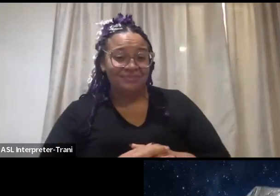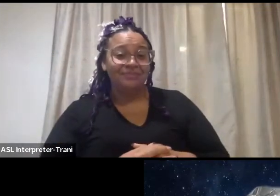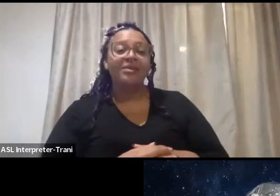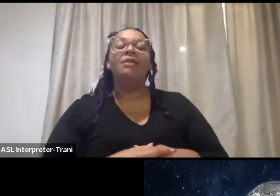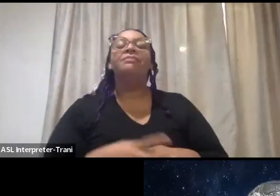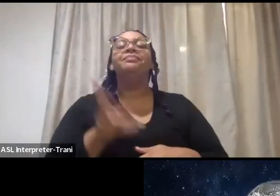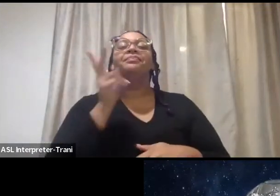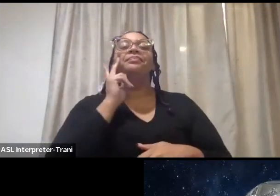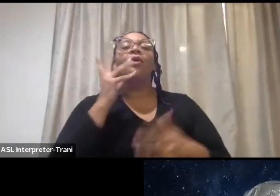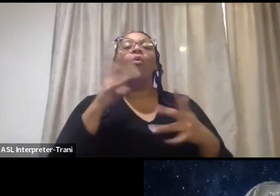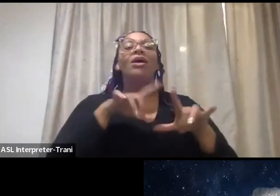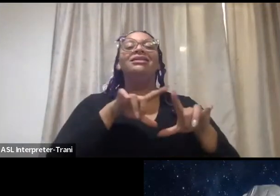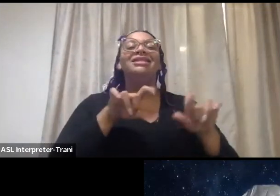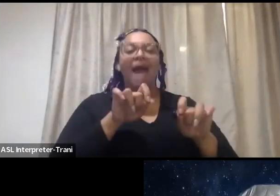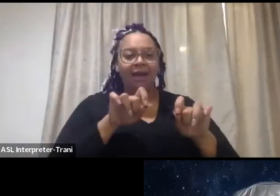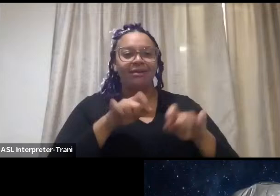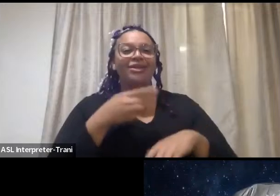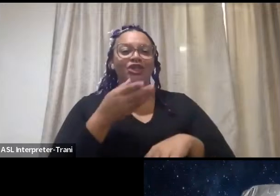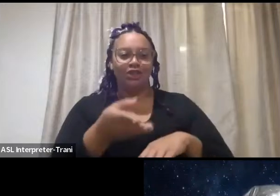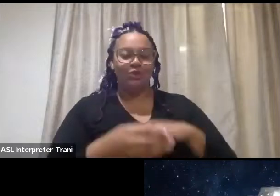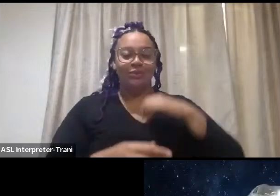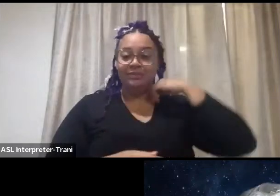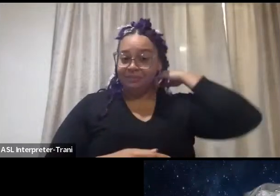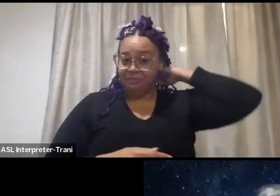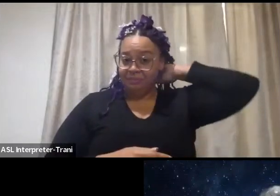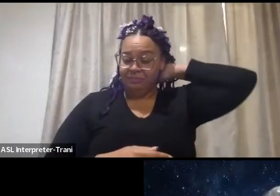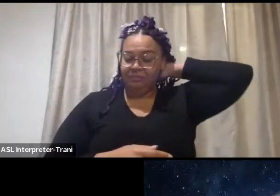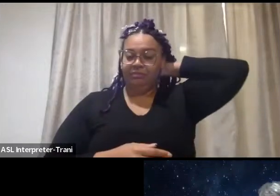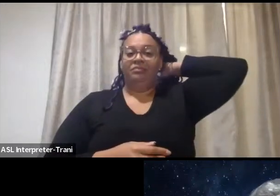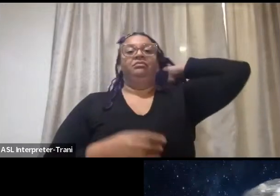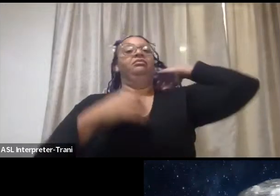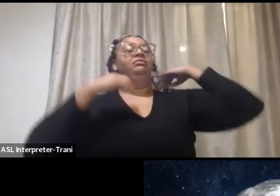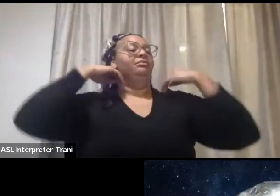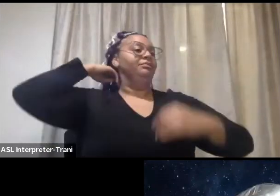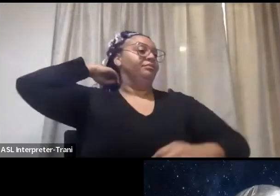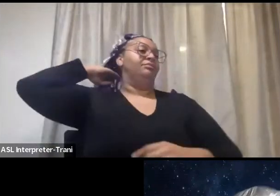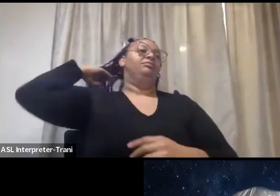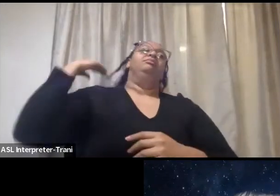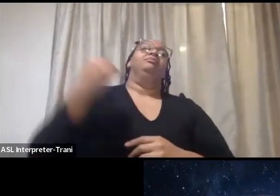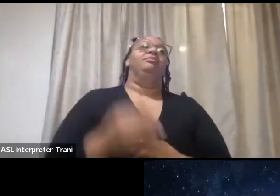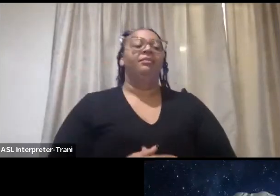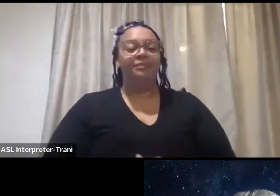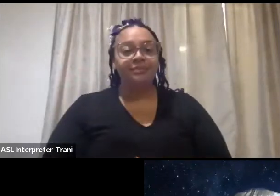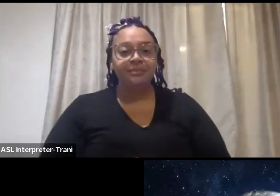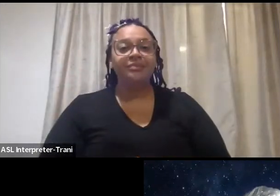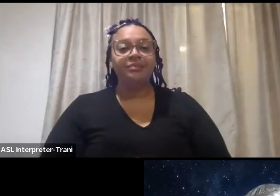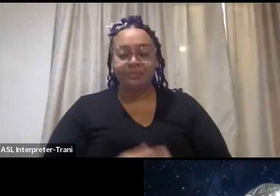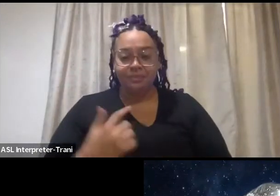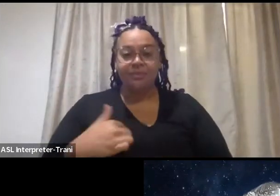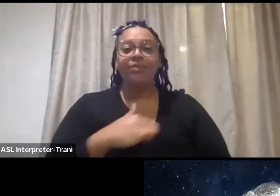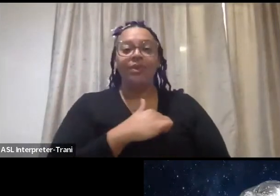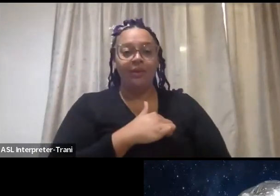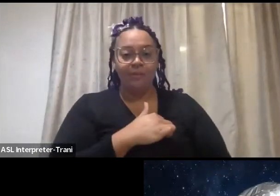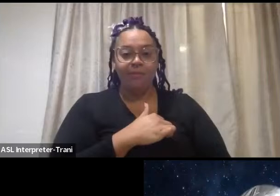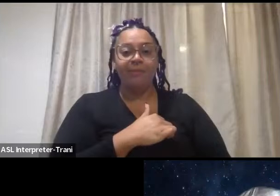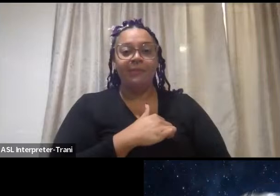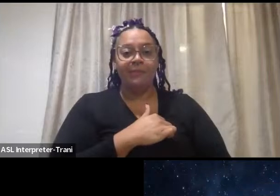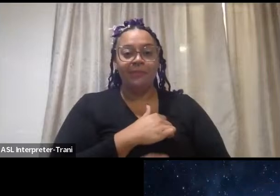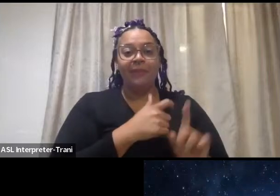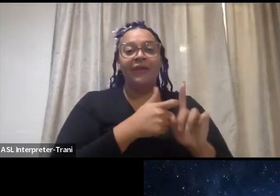is you. Oh, okay. So we are going from the Black